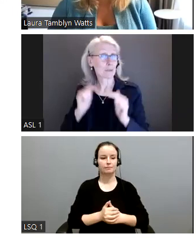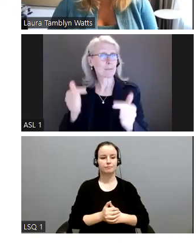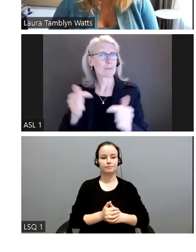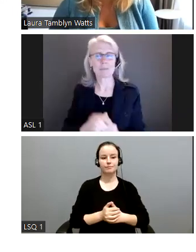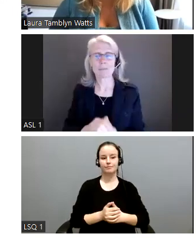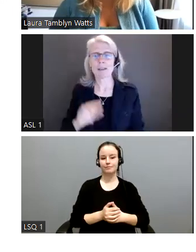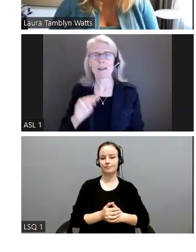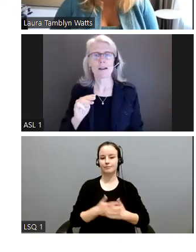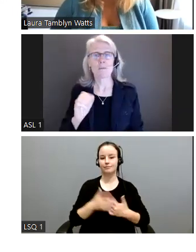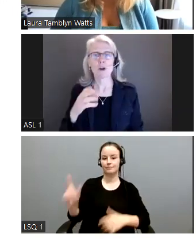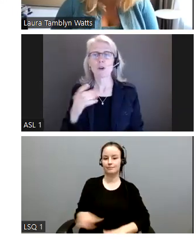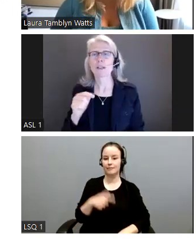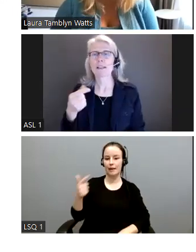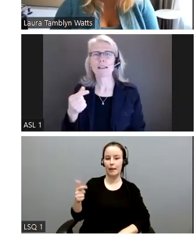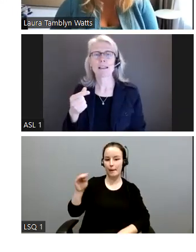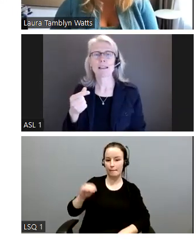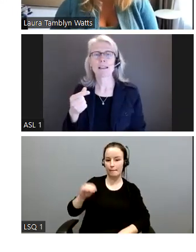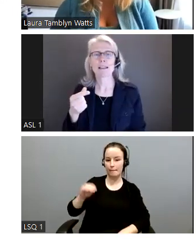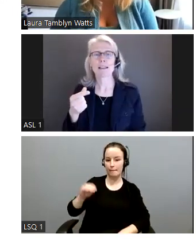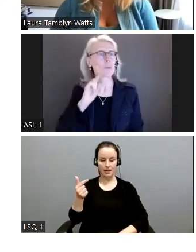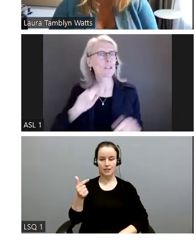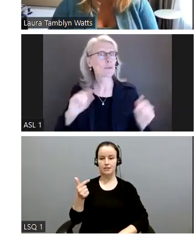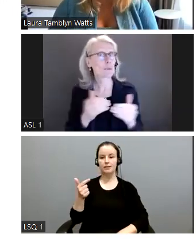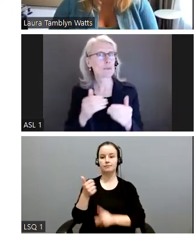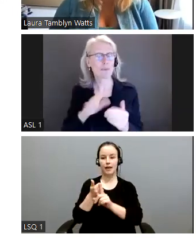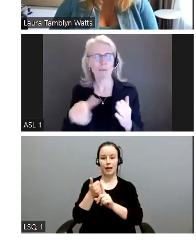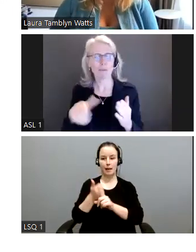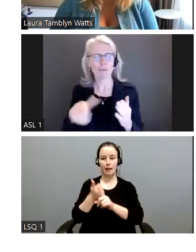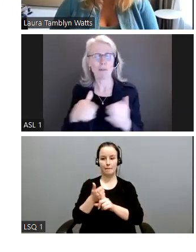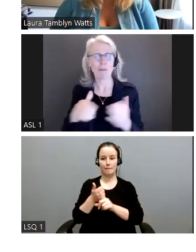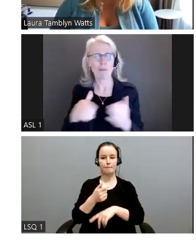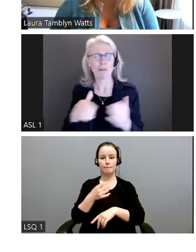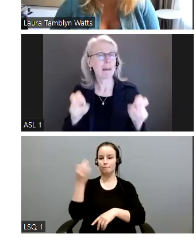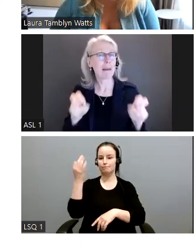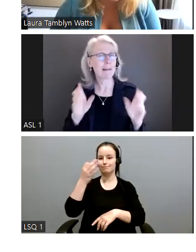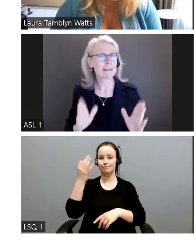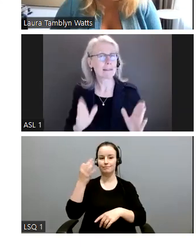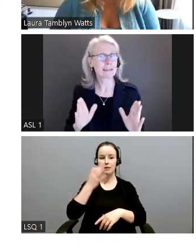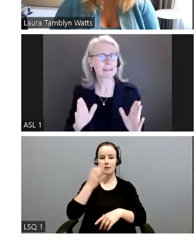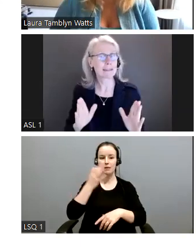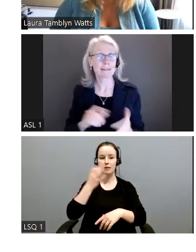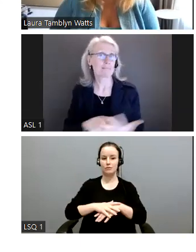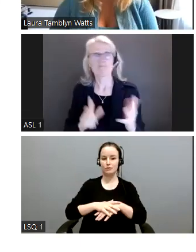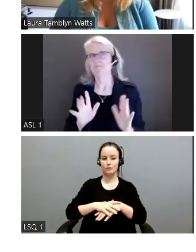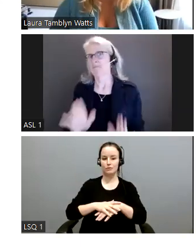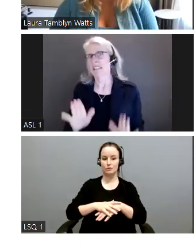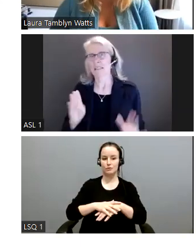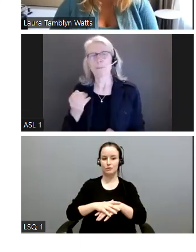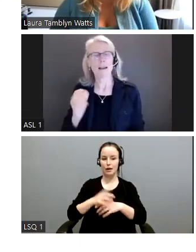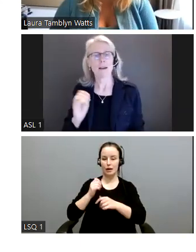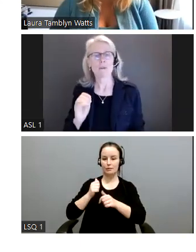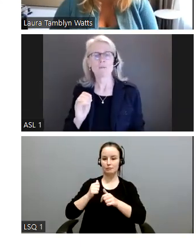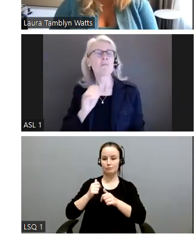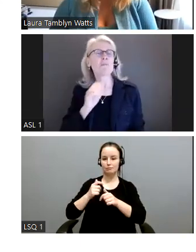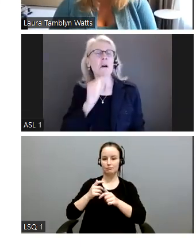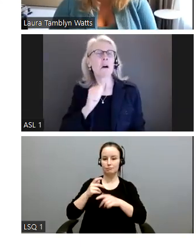Gillis, who has an opportunity to briefly introduce our panelists who have the most astonishing bios, I have to say, but she's going to highlight